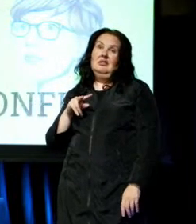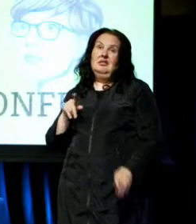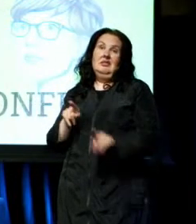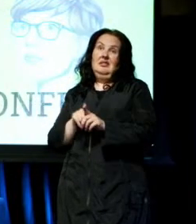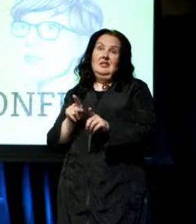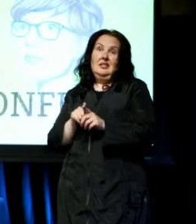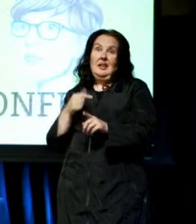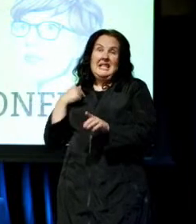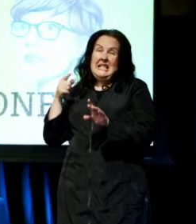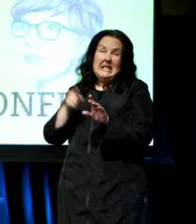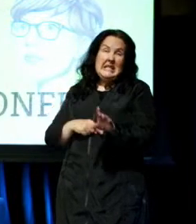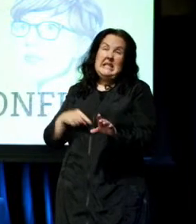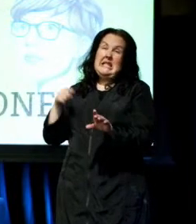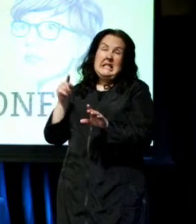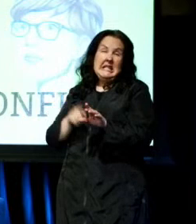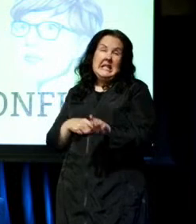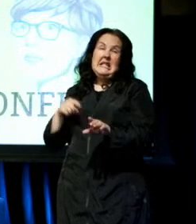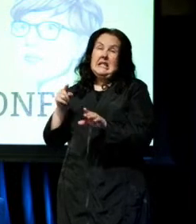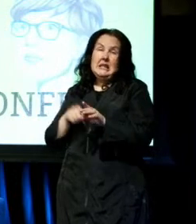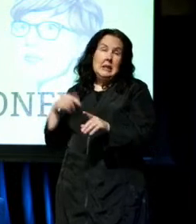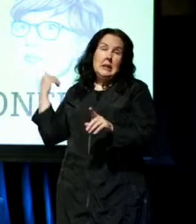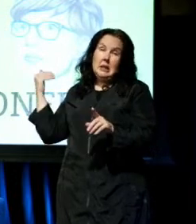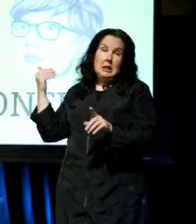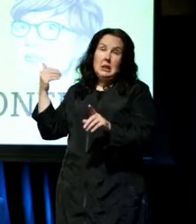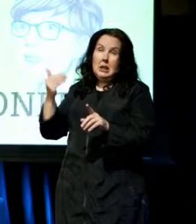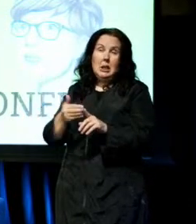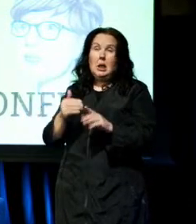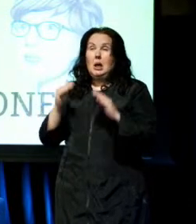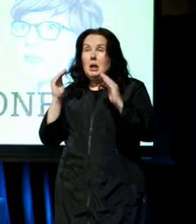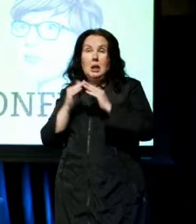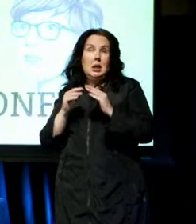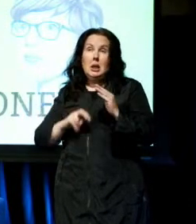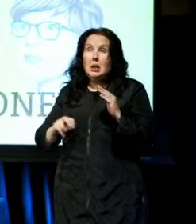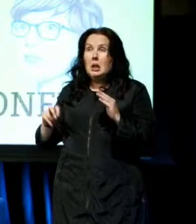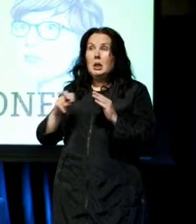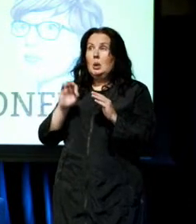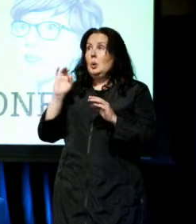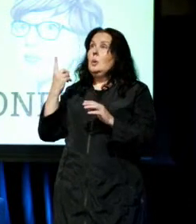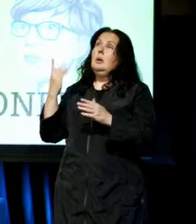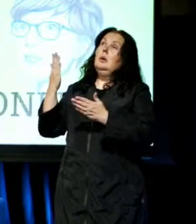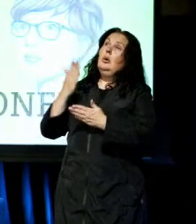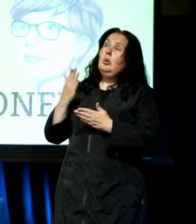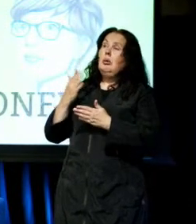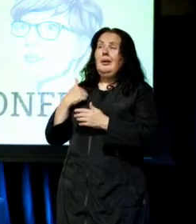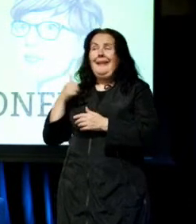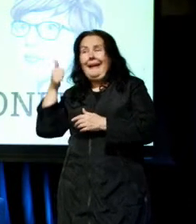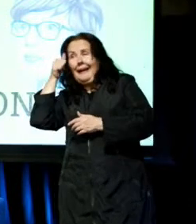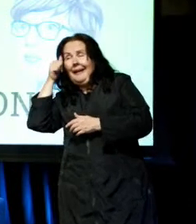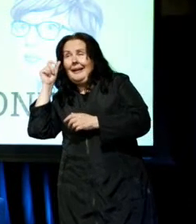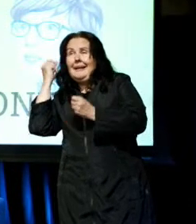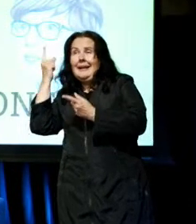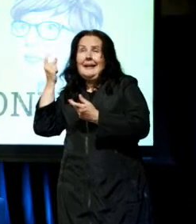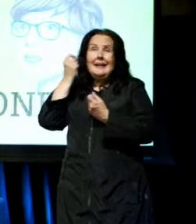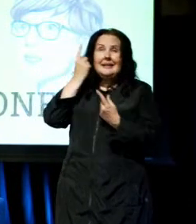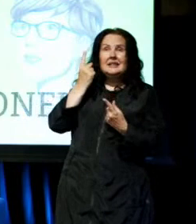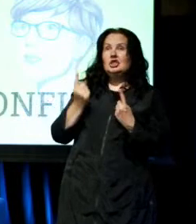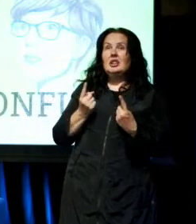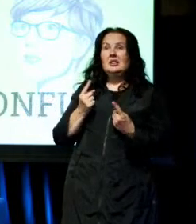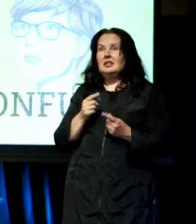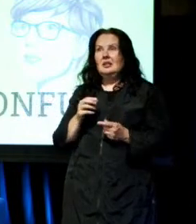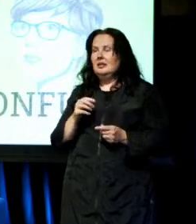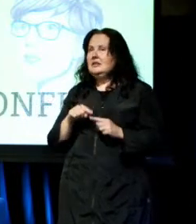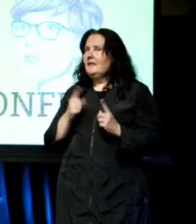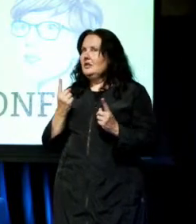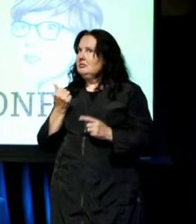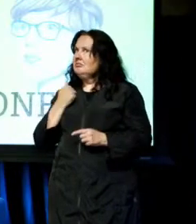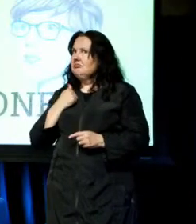like, years I've been doing this alone with like no one to commiserate with. Oh my God. Anyway, we won't go there.